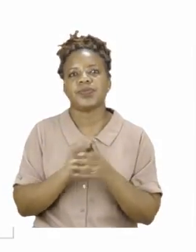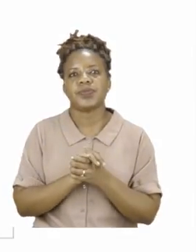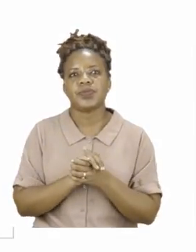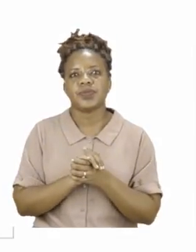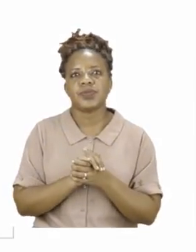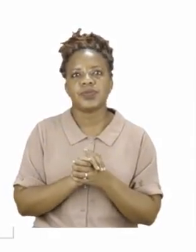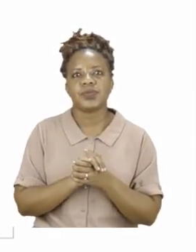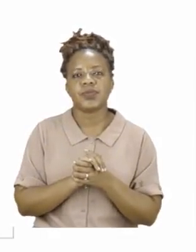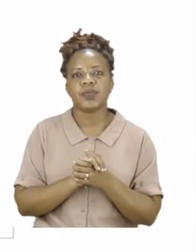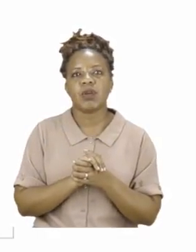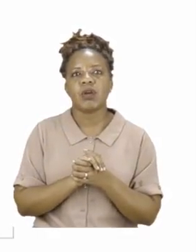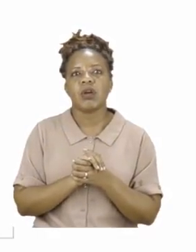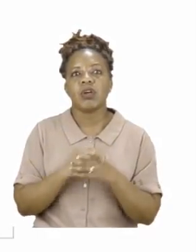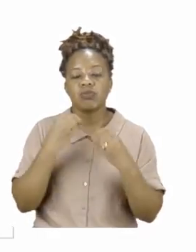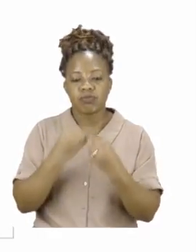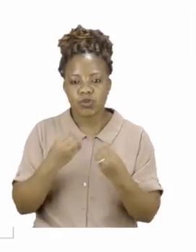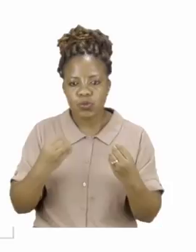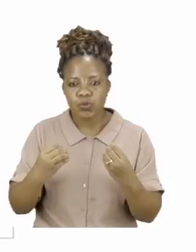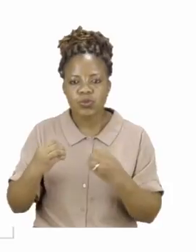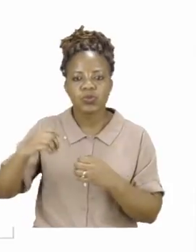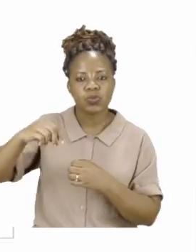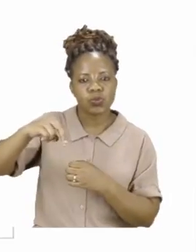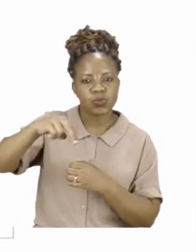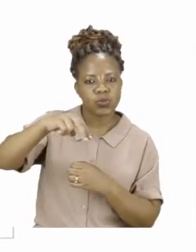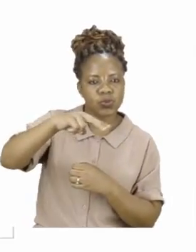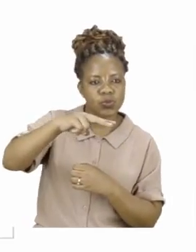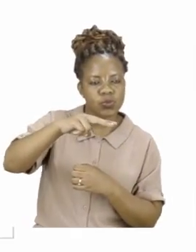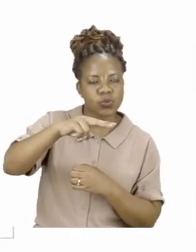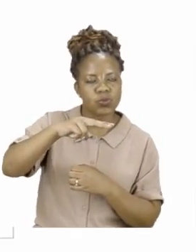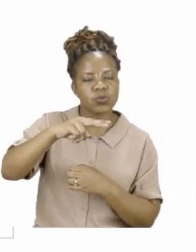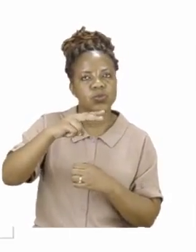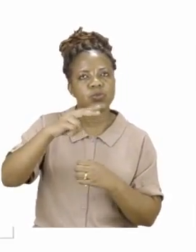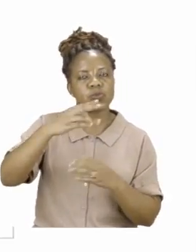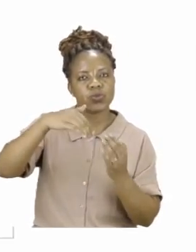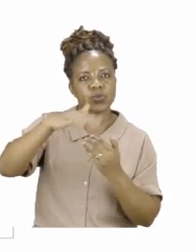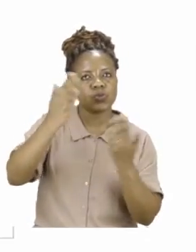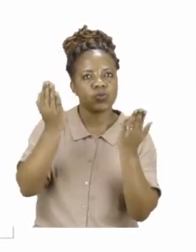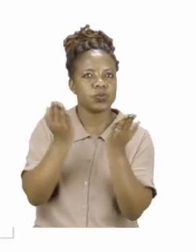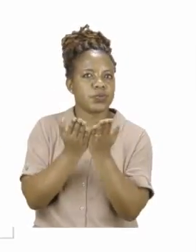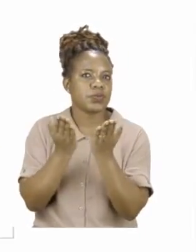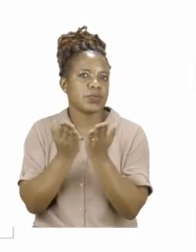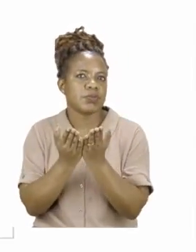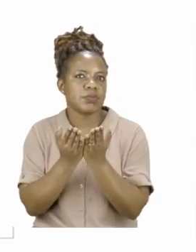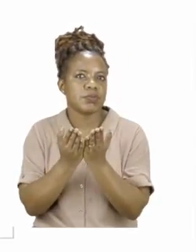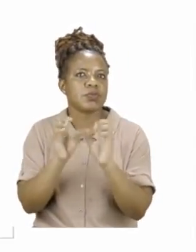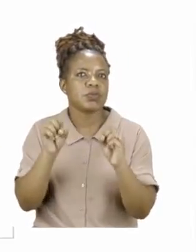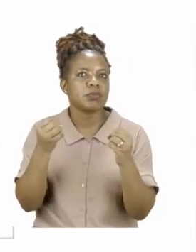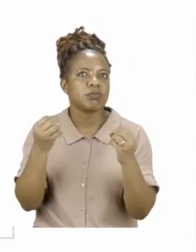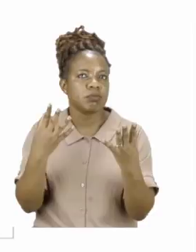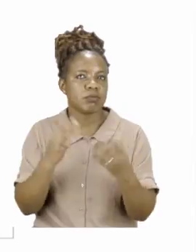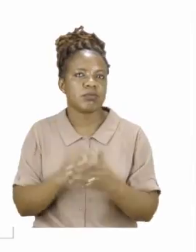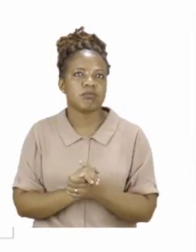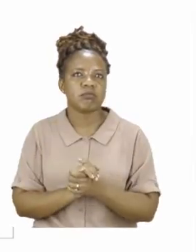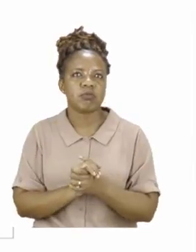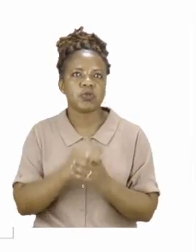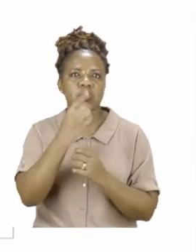to school? Now this one is very easy. You are going to count how many children you can see. In this case,